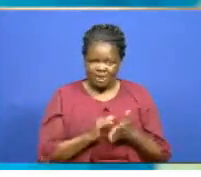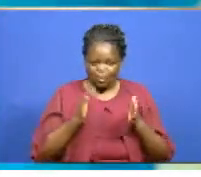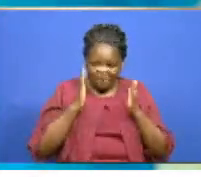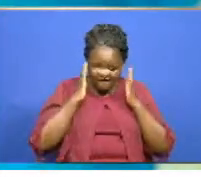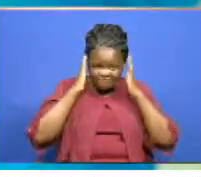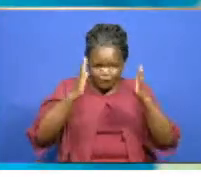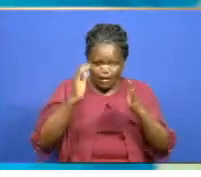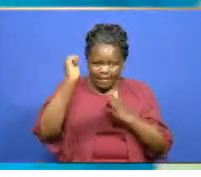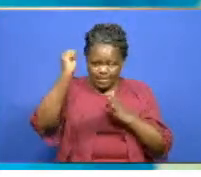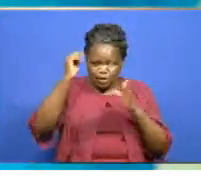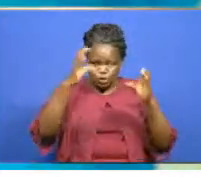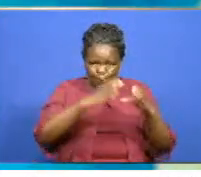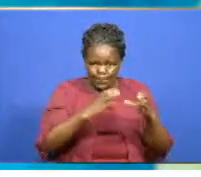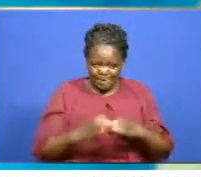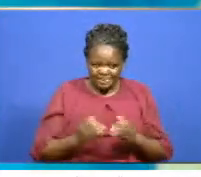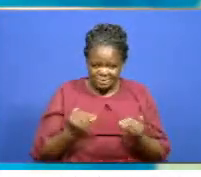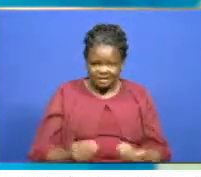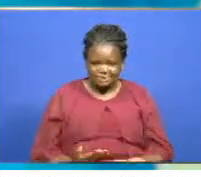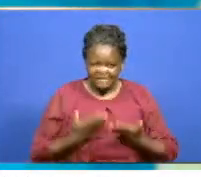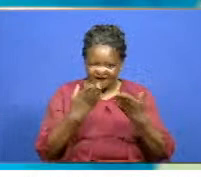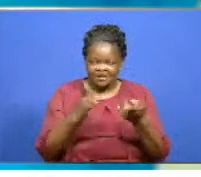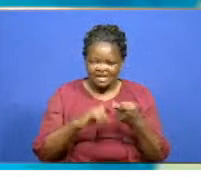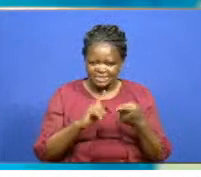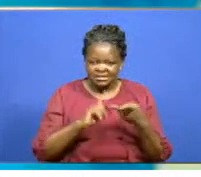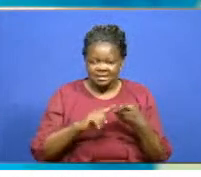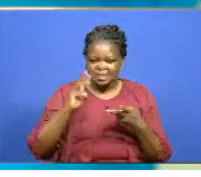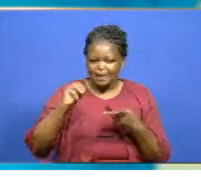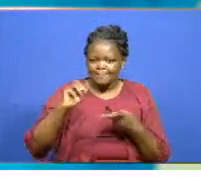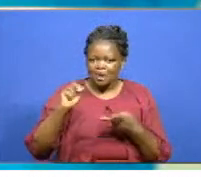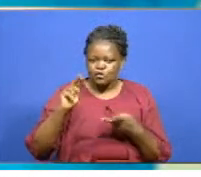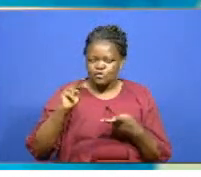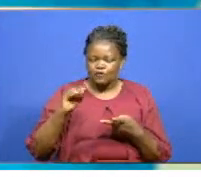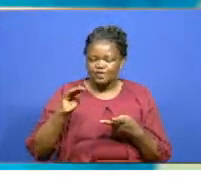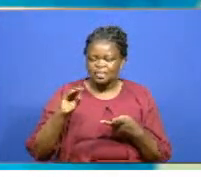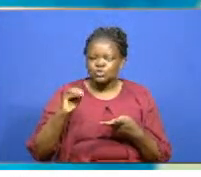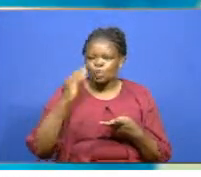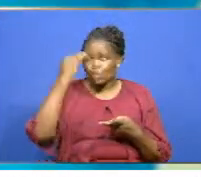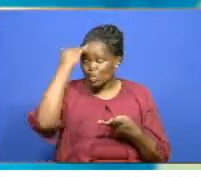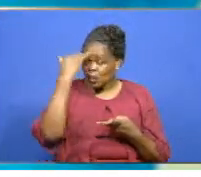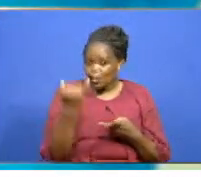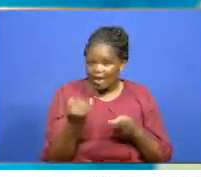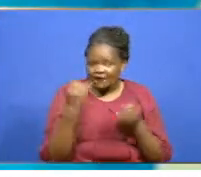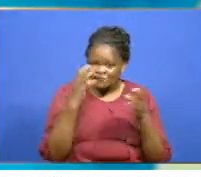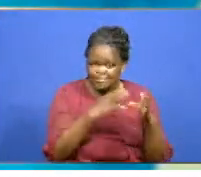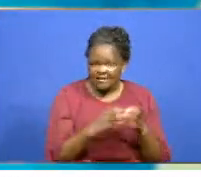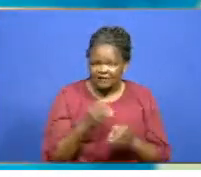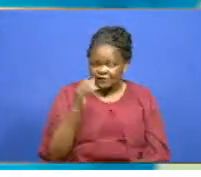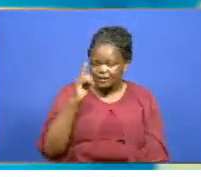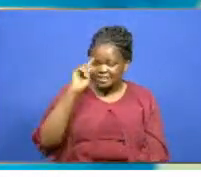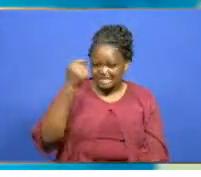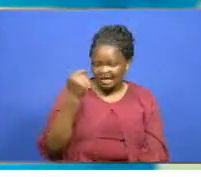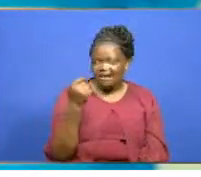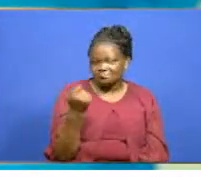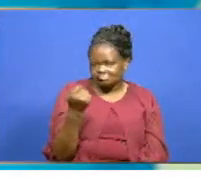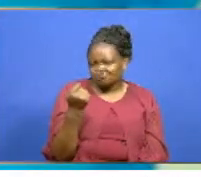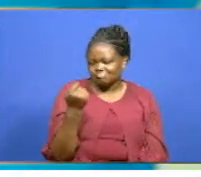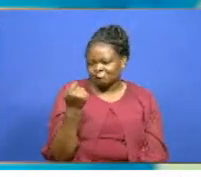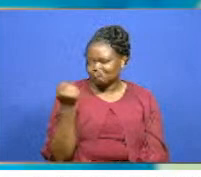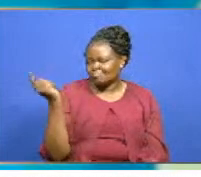political parties kwa delivery manifesto. Unajua cause ukisema kama ni chama cha Ford Kenya,